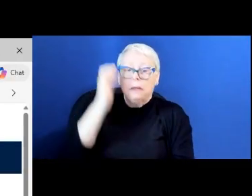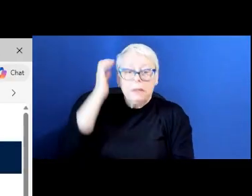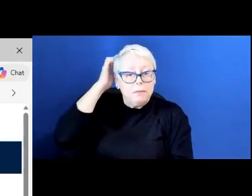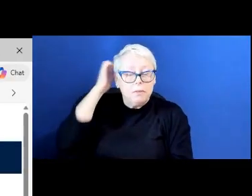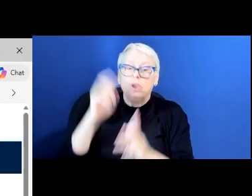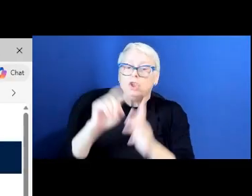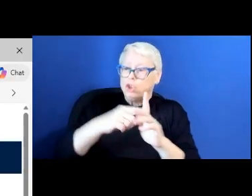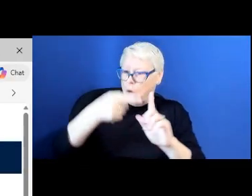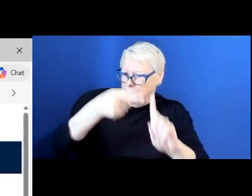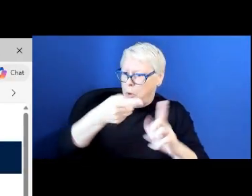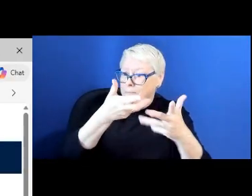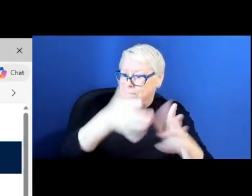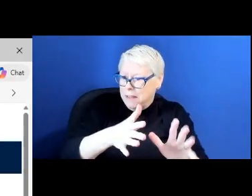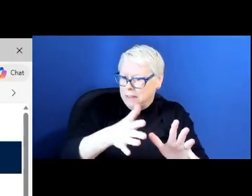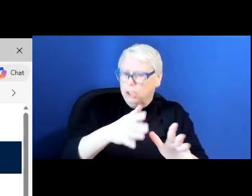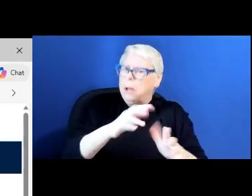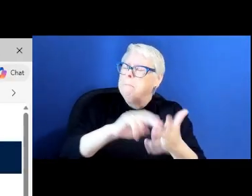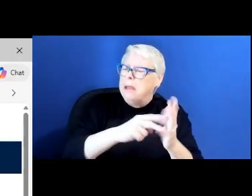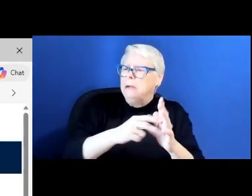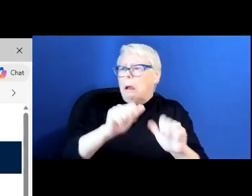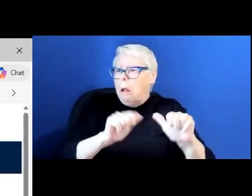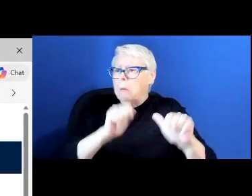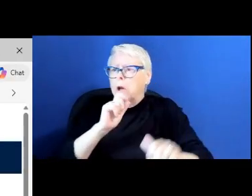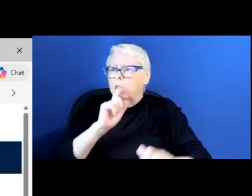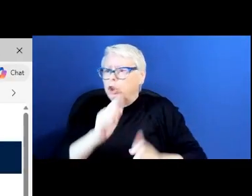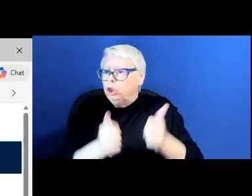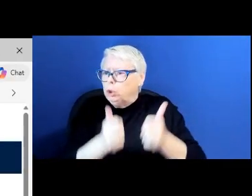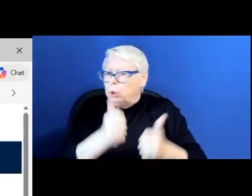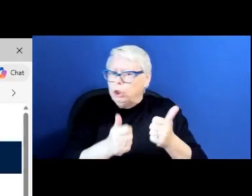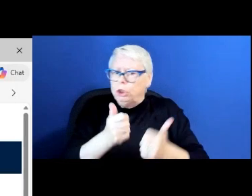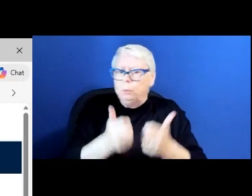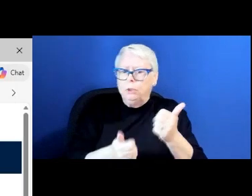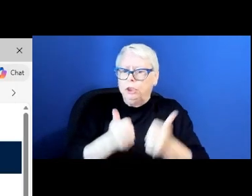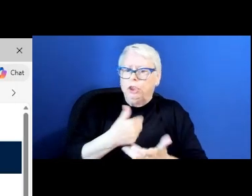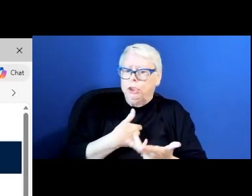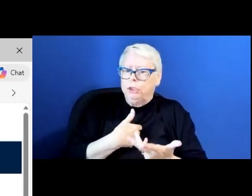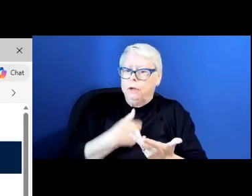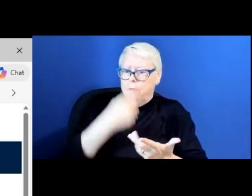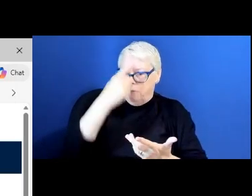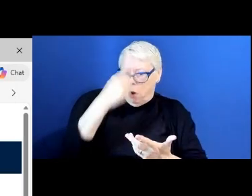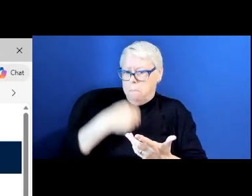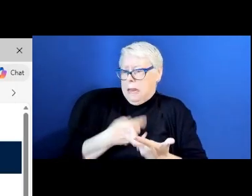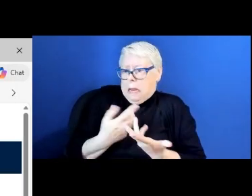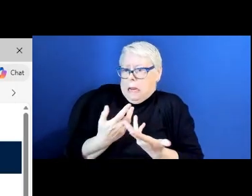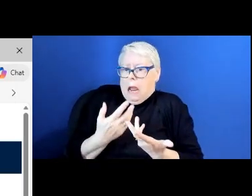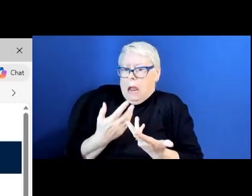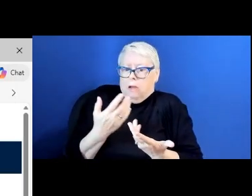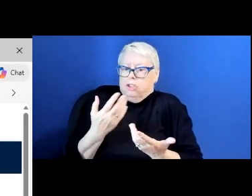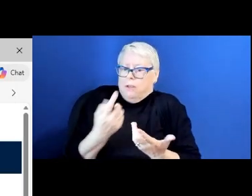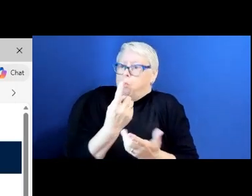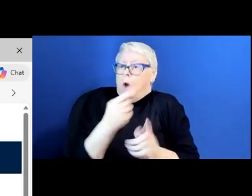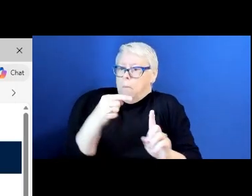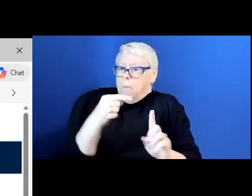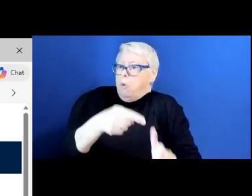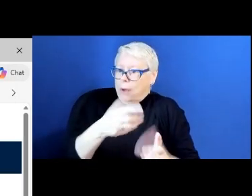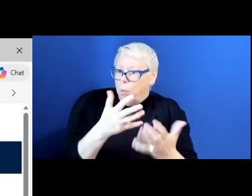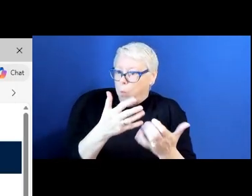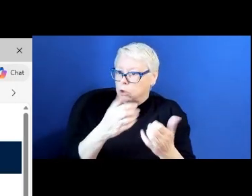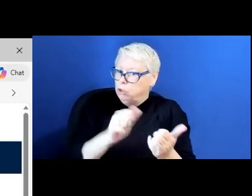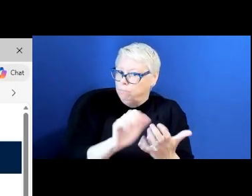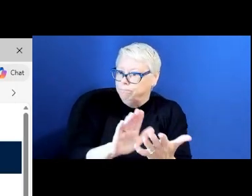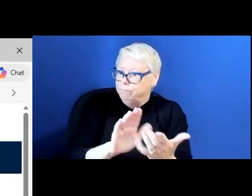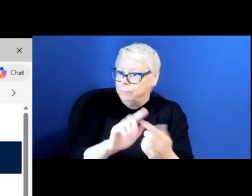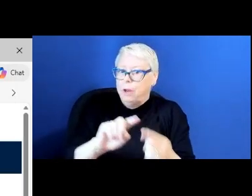when people are not sure and they just have the pain point that they're coming with and want you to address it. The third way to